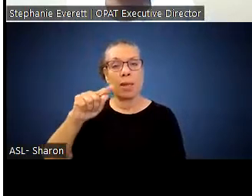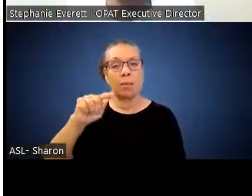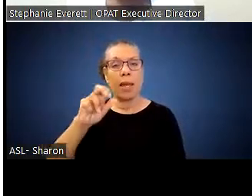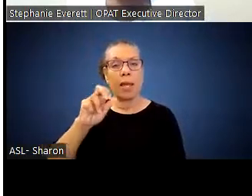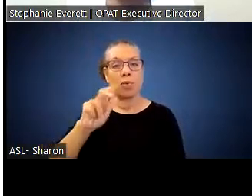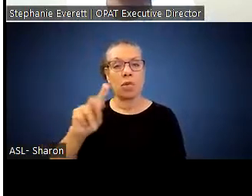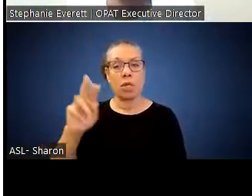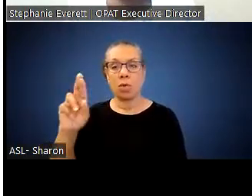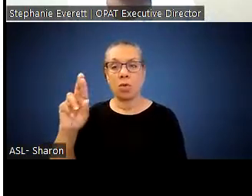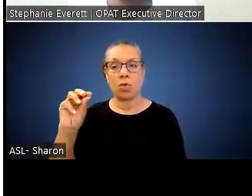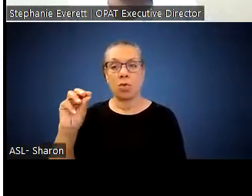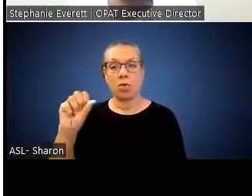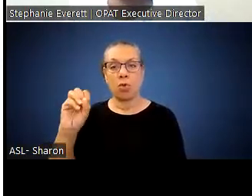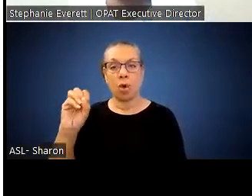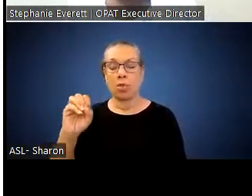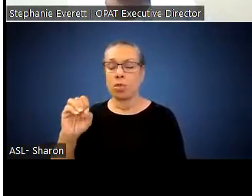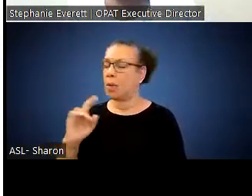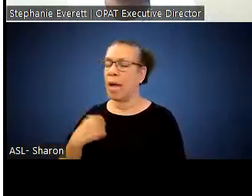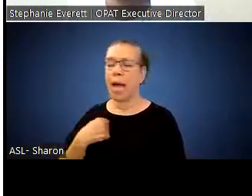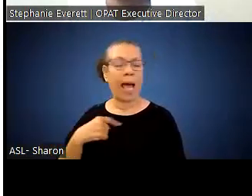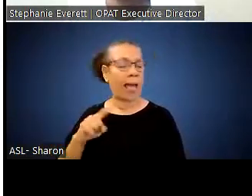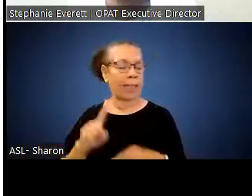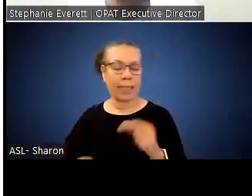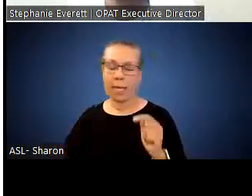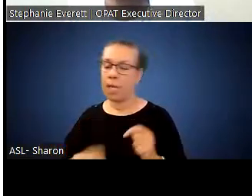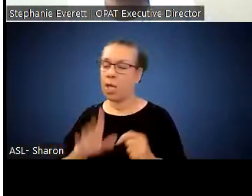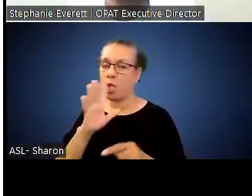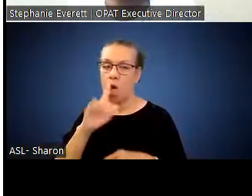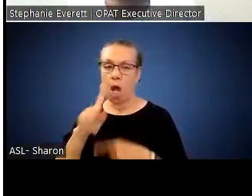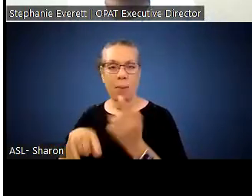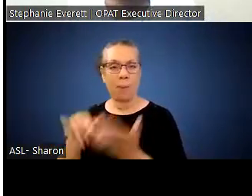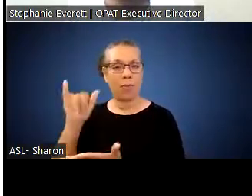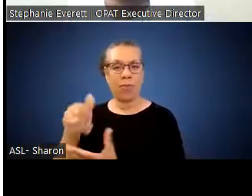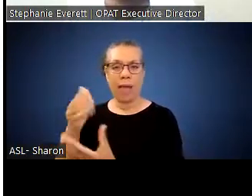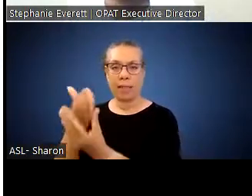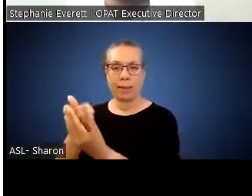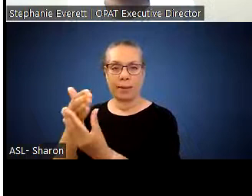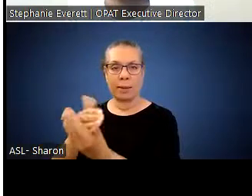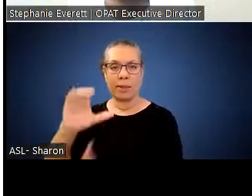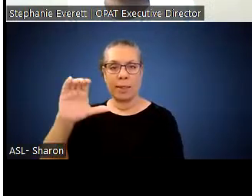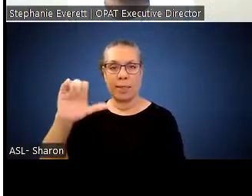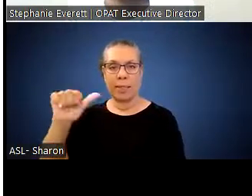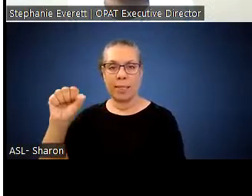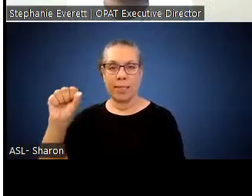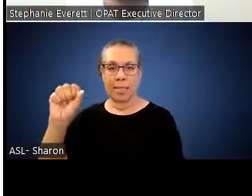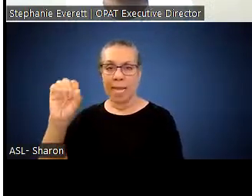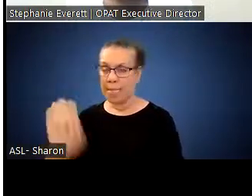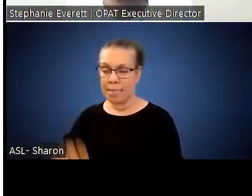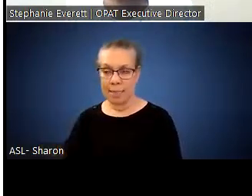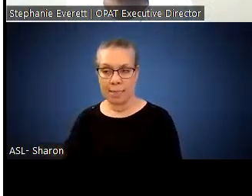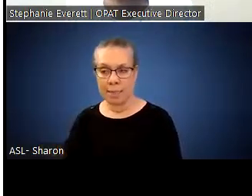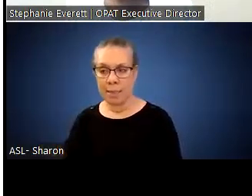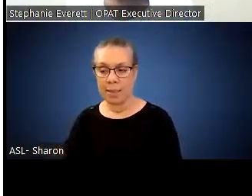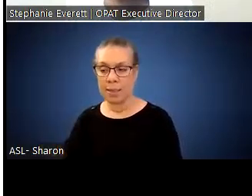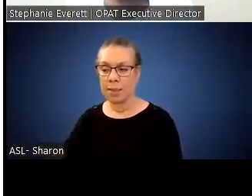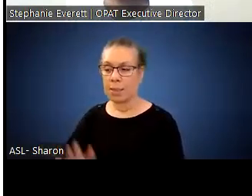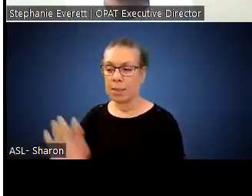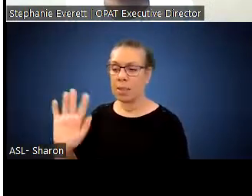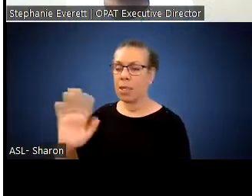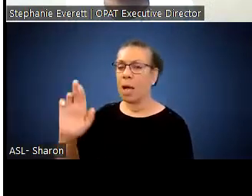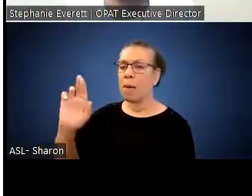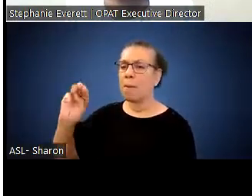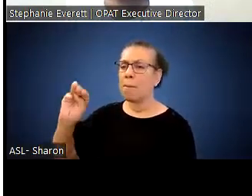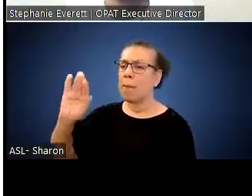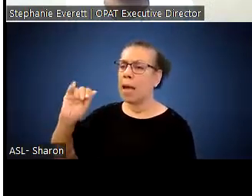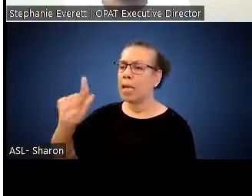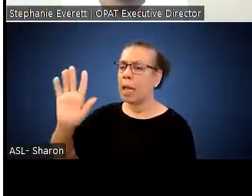be talking about that case. The files. No, I was, yeah. Yeah, so if